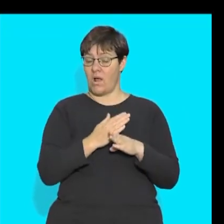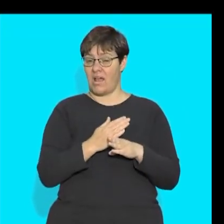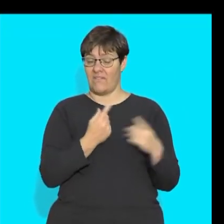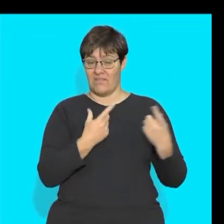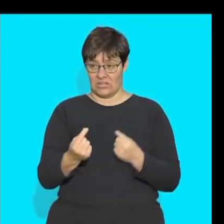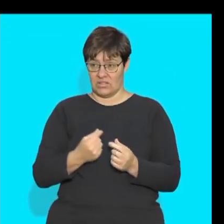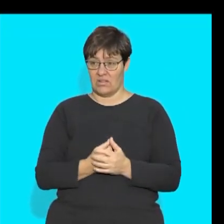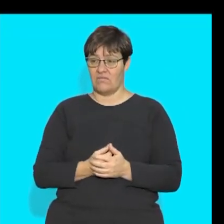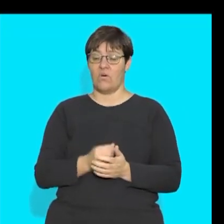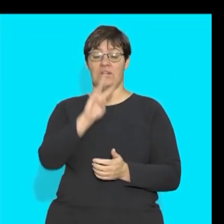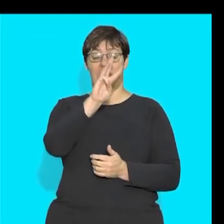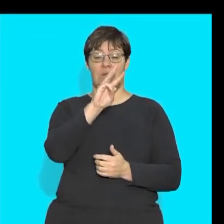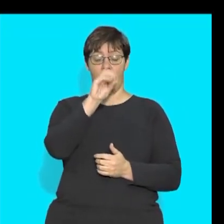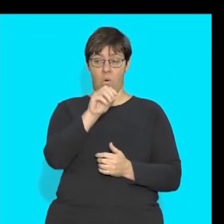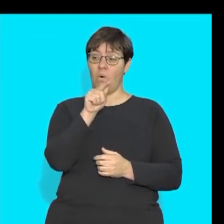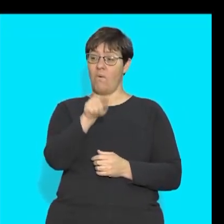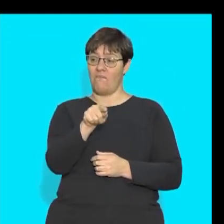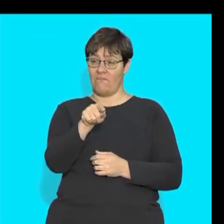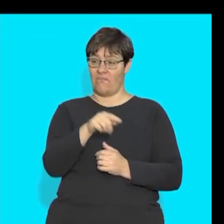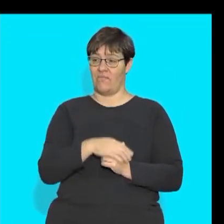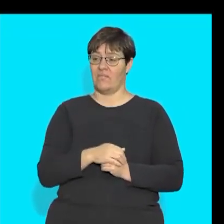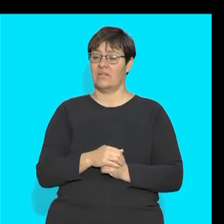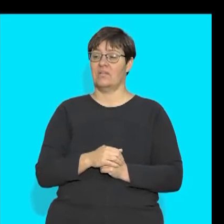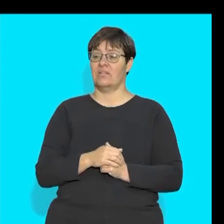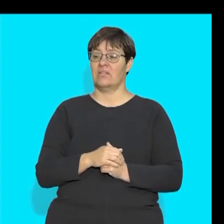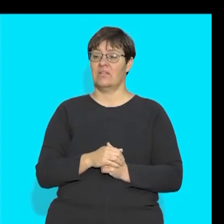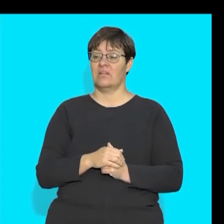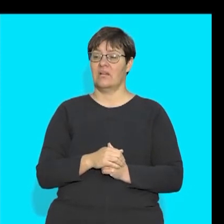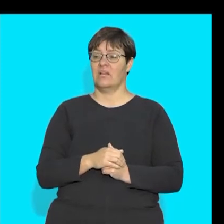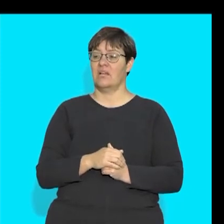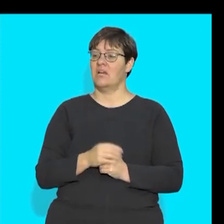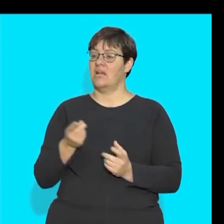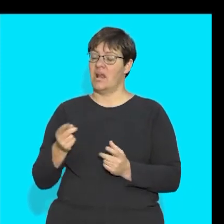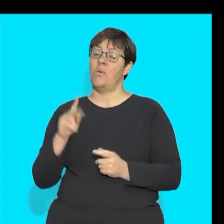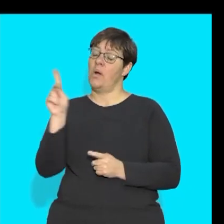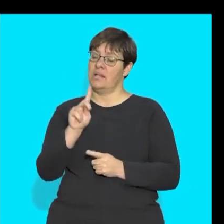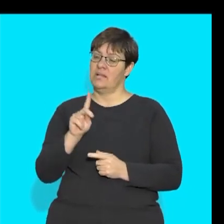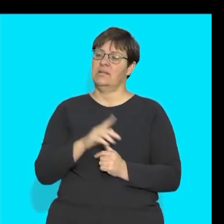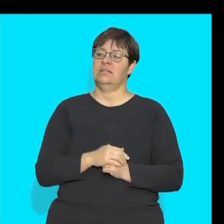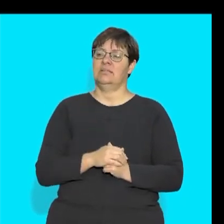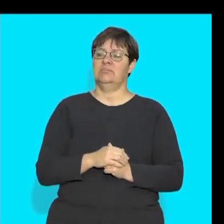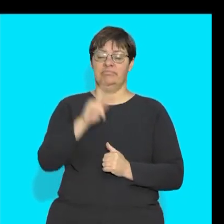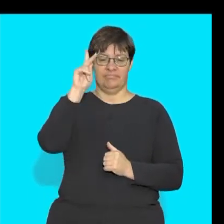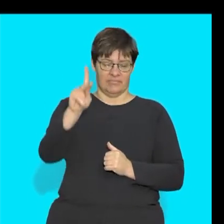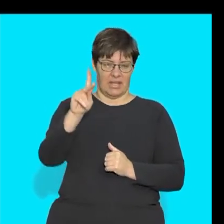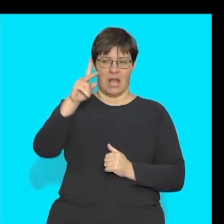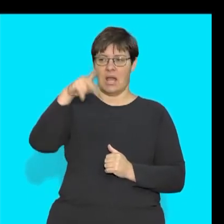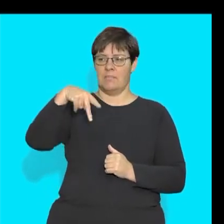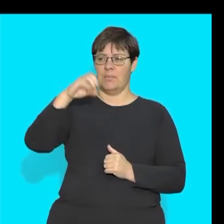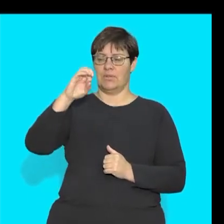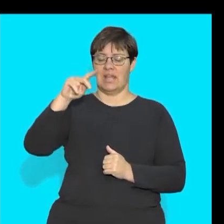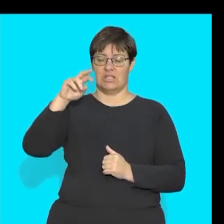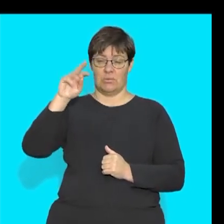function of potassium metal. So what they're giving me here is WO, and it's potassium, so